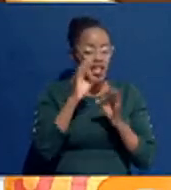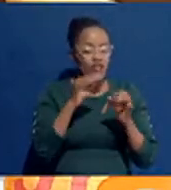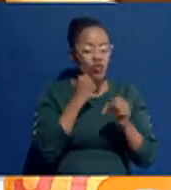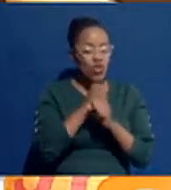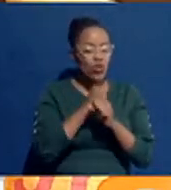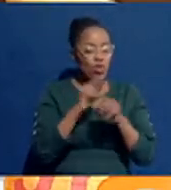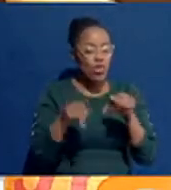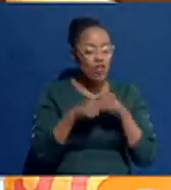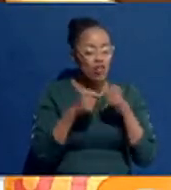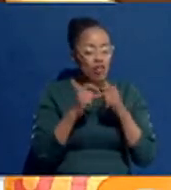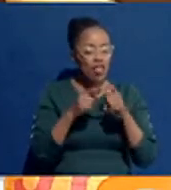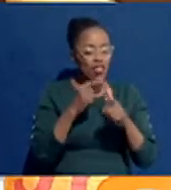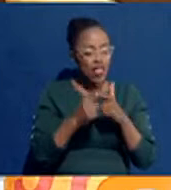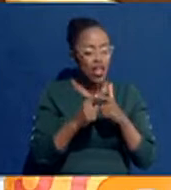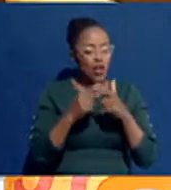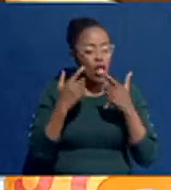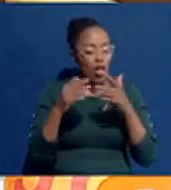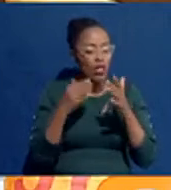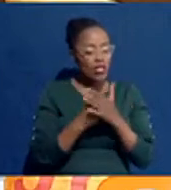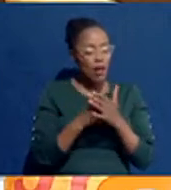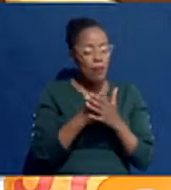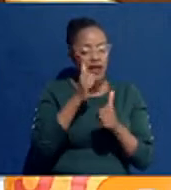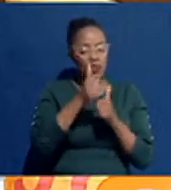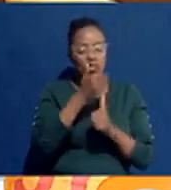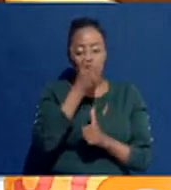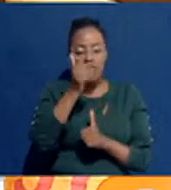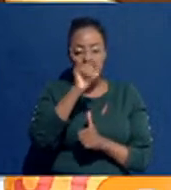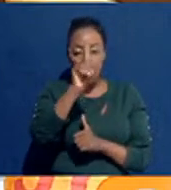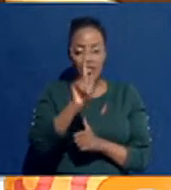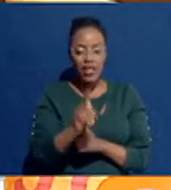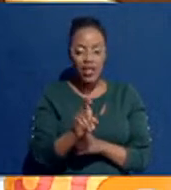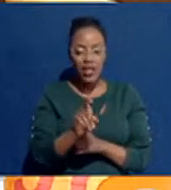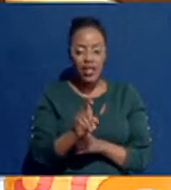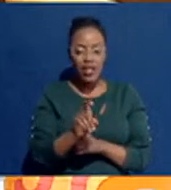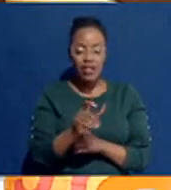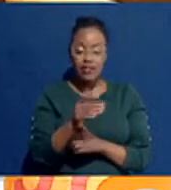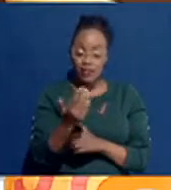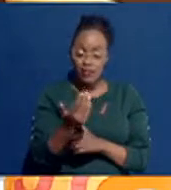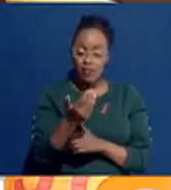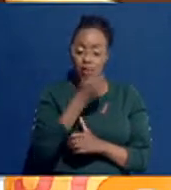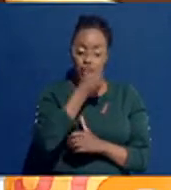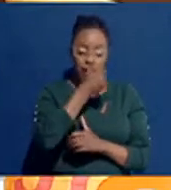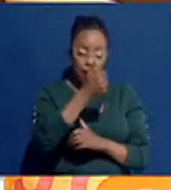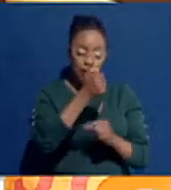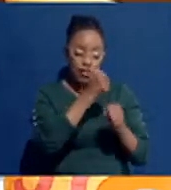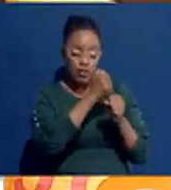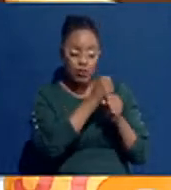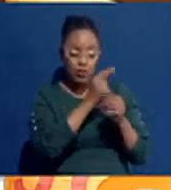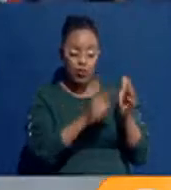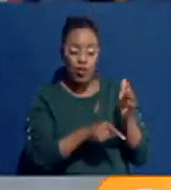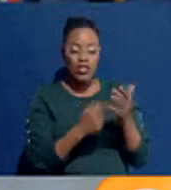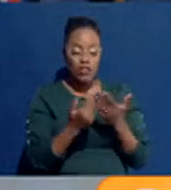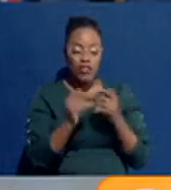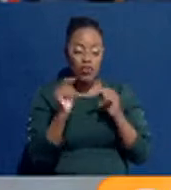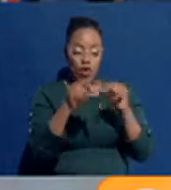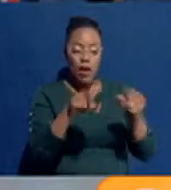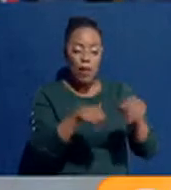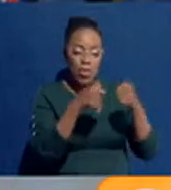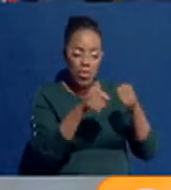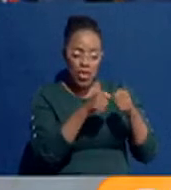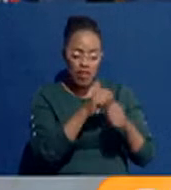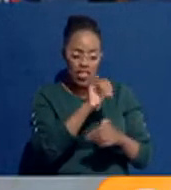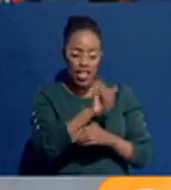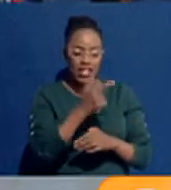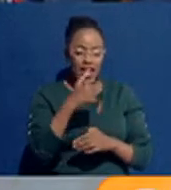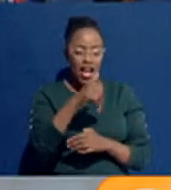disruption, we avert losses of money? Which one is better? We are better off coming to disrupt, even